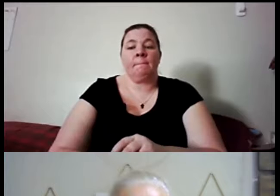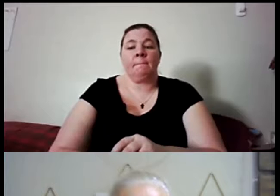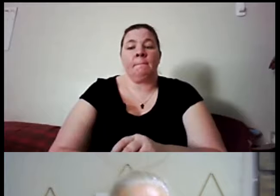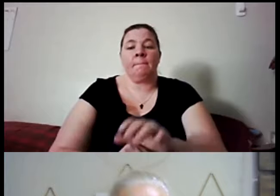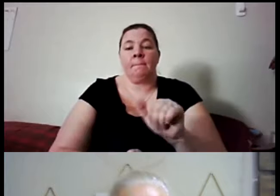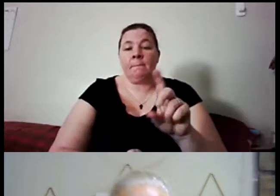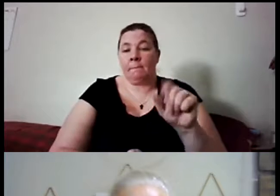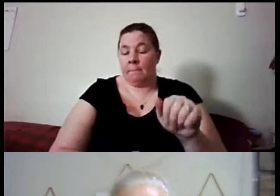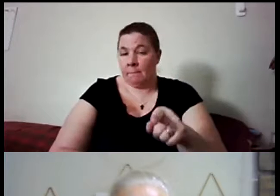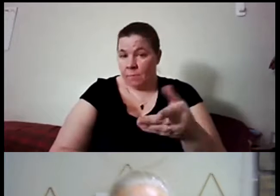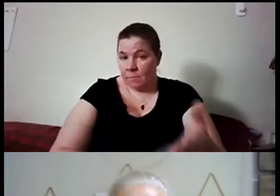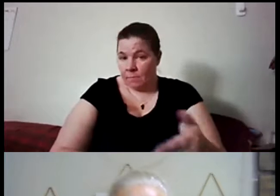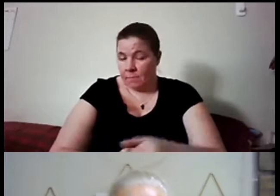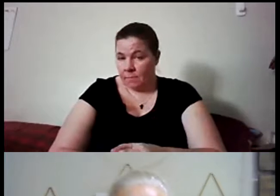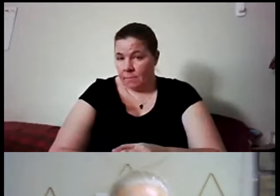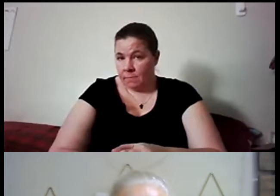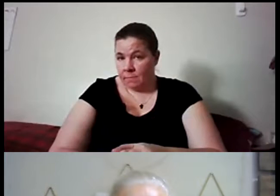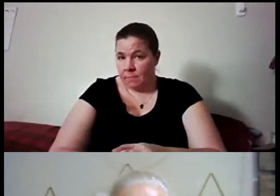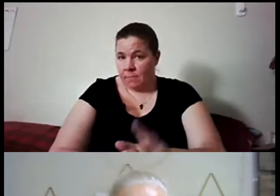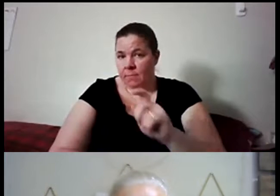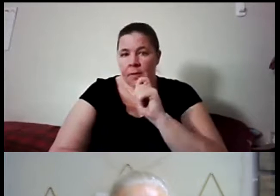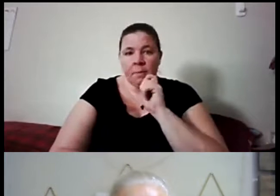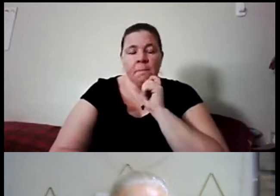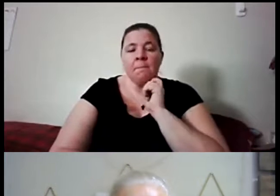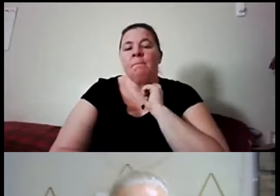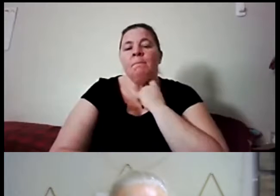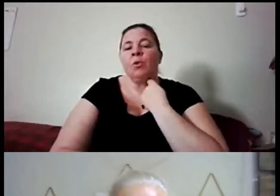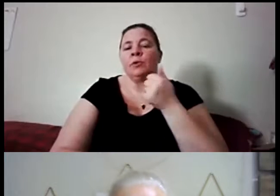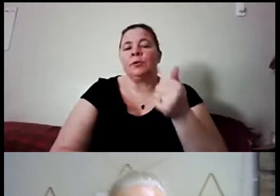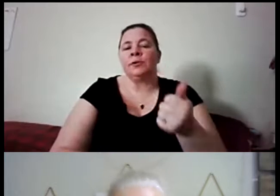Ada, are you there? I think she muted herself.